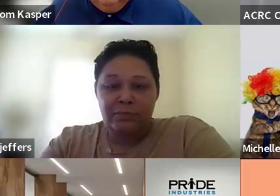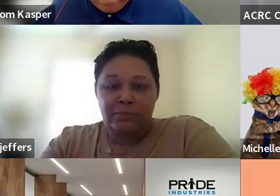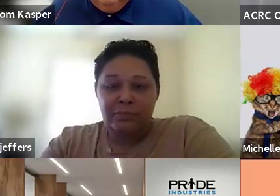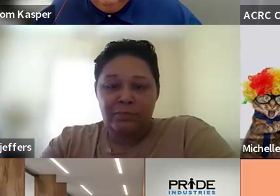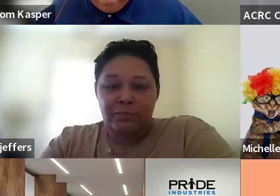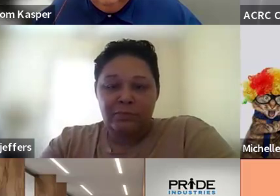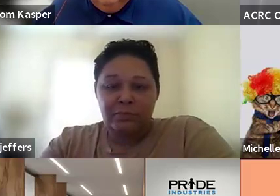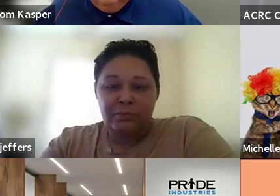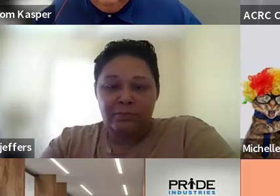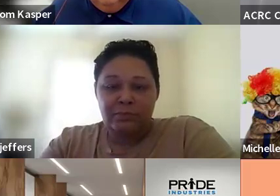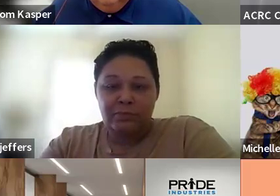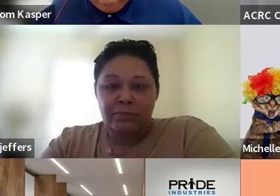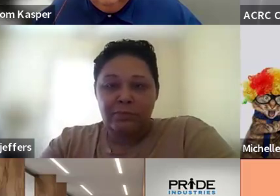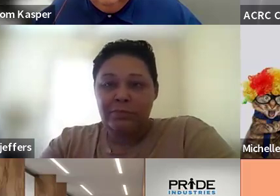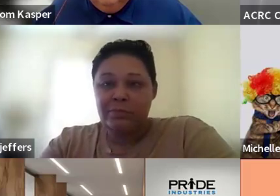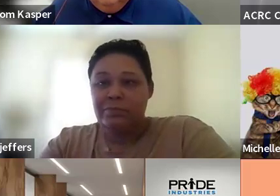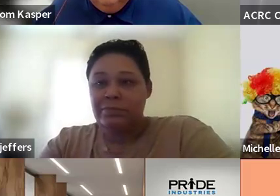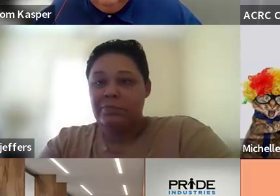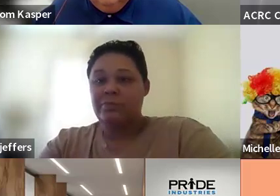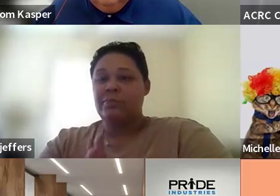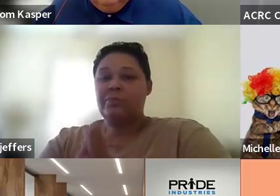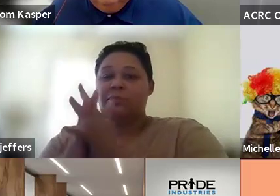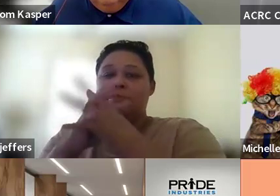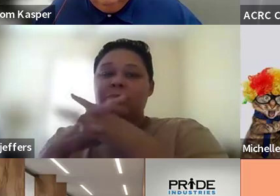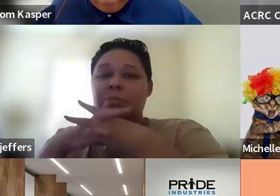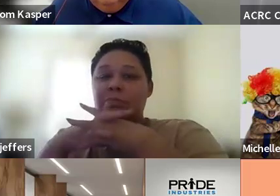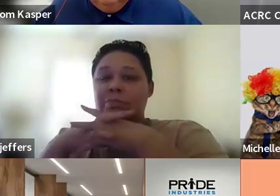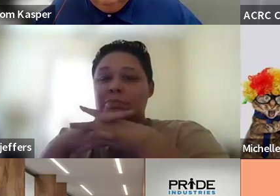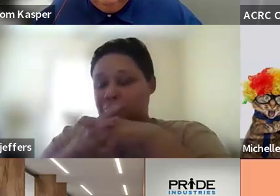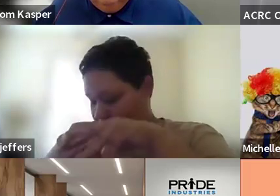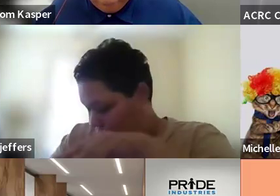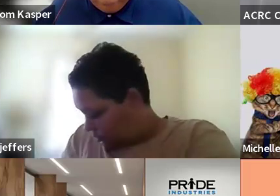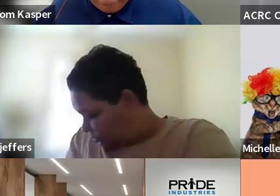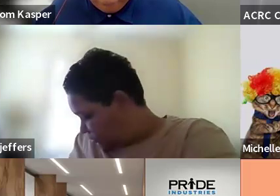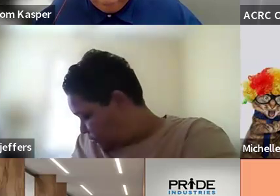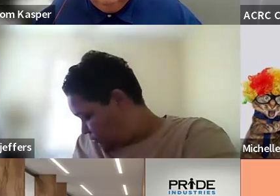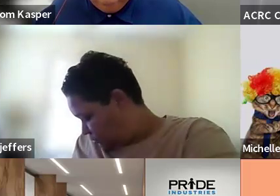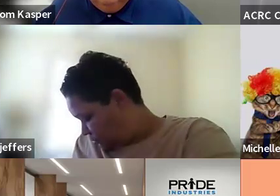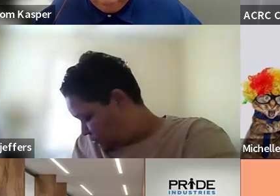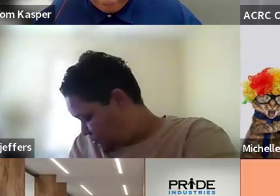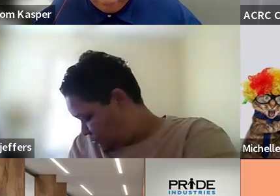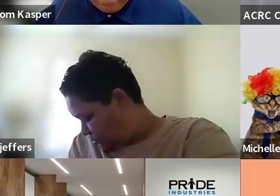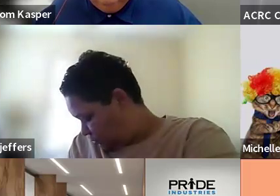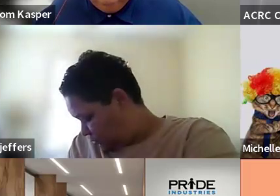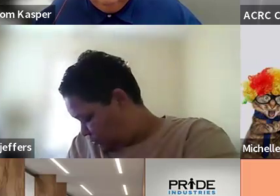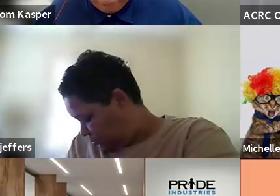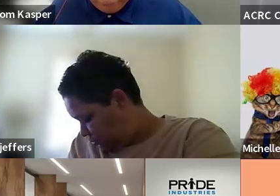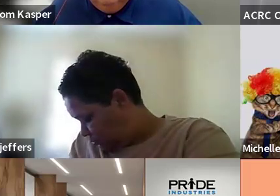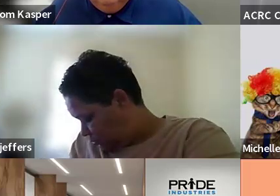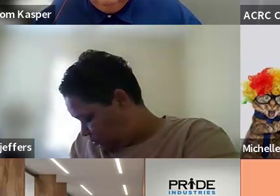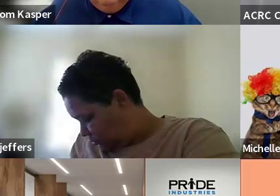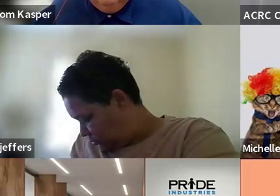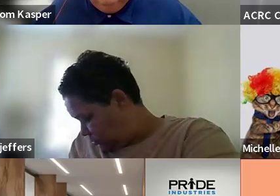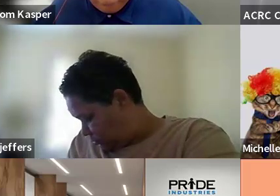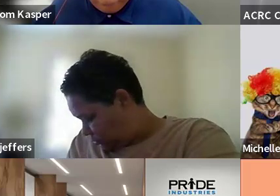released directives that have come out as well, because the newly released directives are related